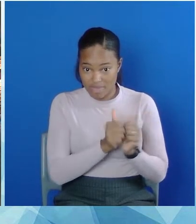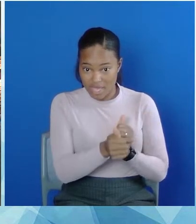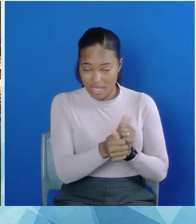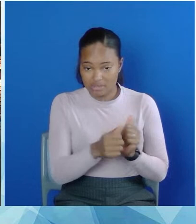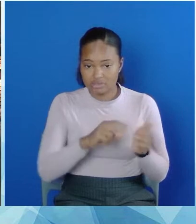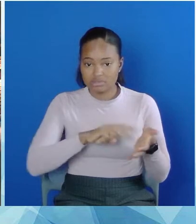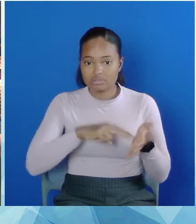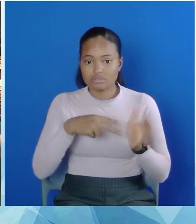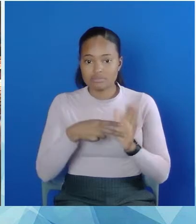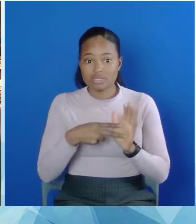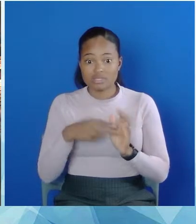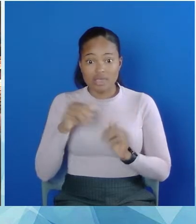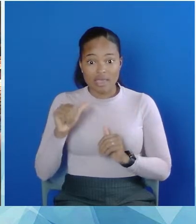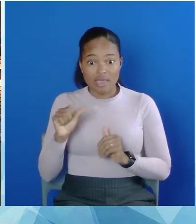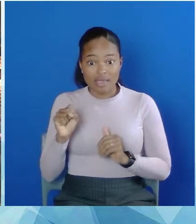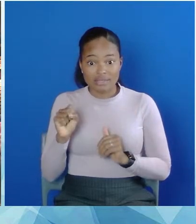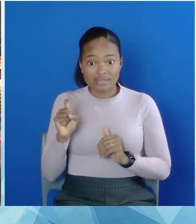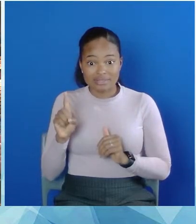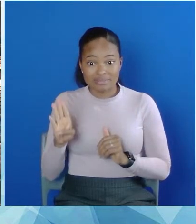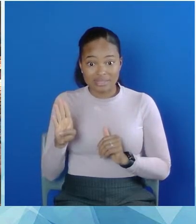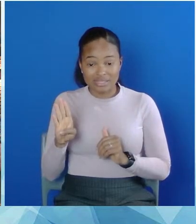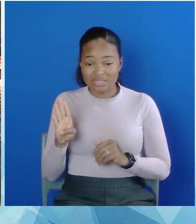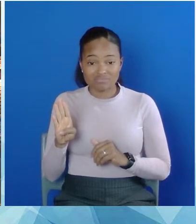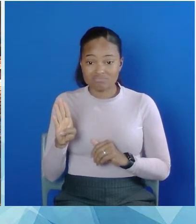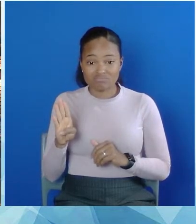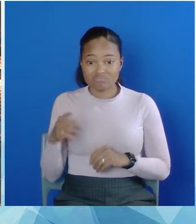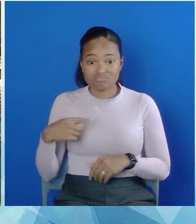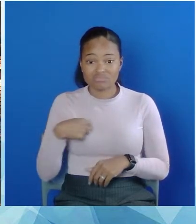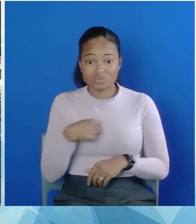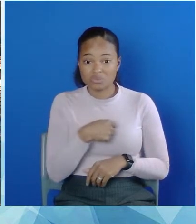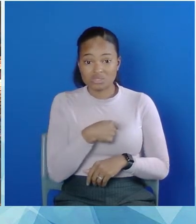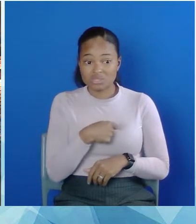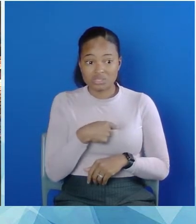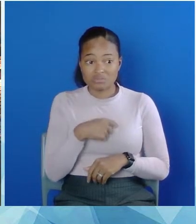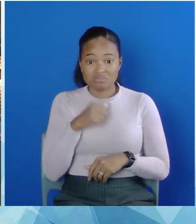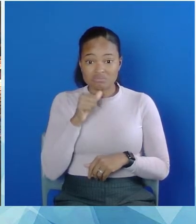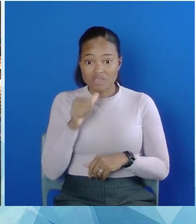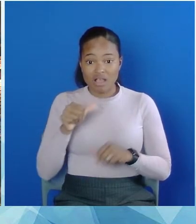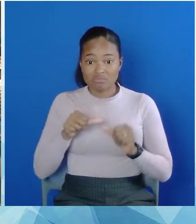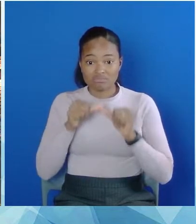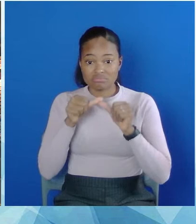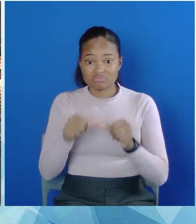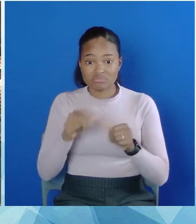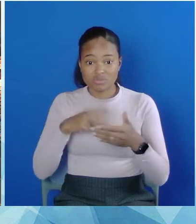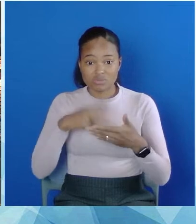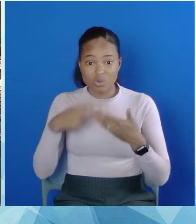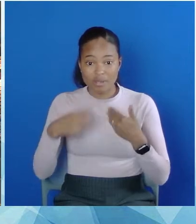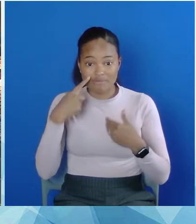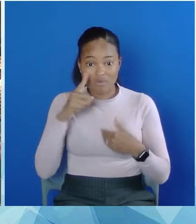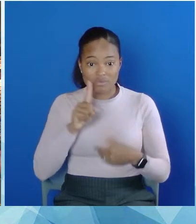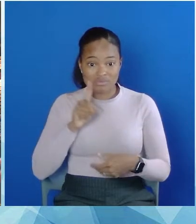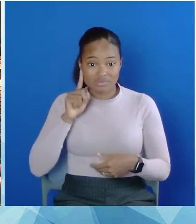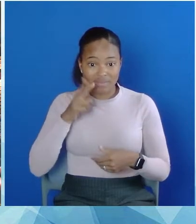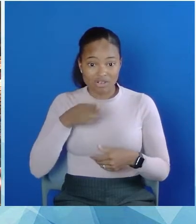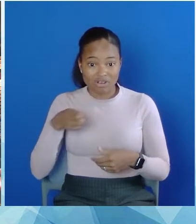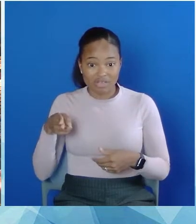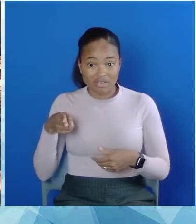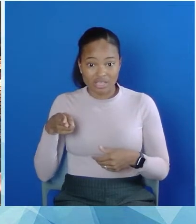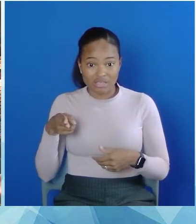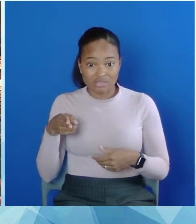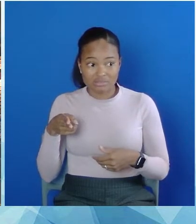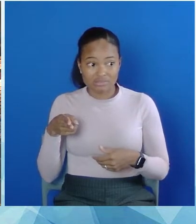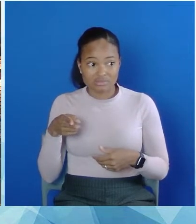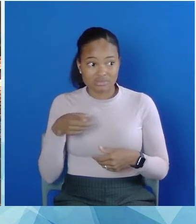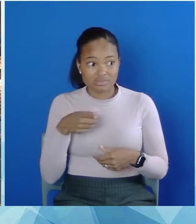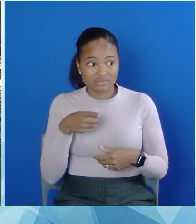for ASDB, we will no longer be a program for the deaf and hard of hearing. Yes, she can't see me if I